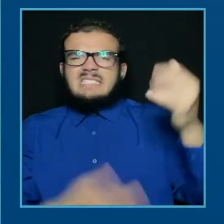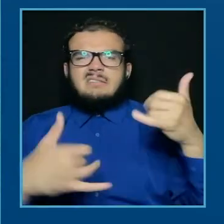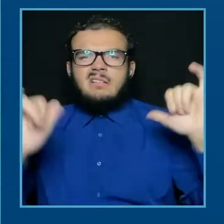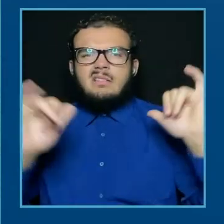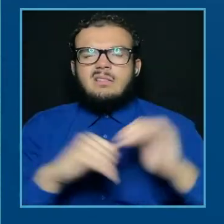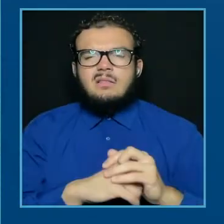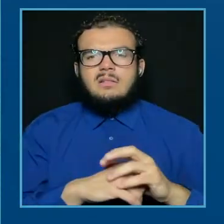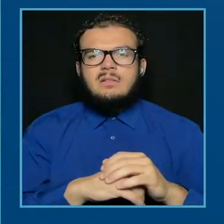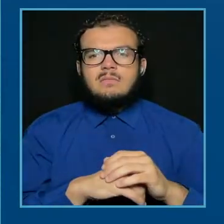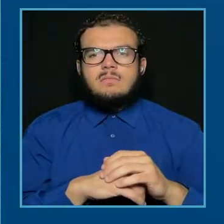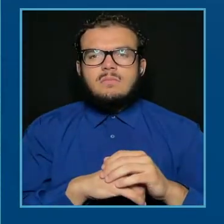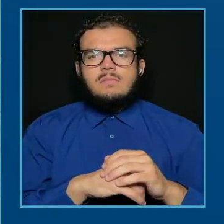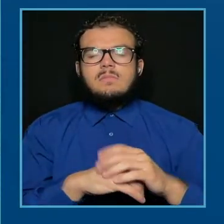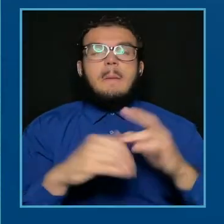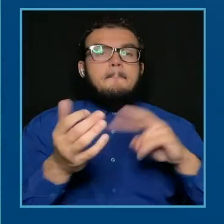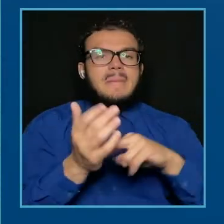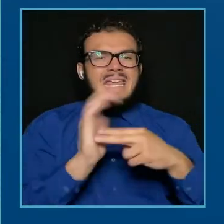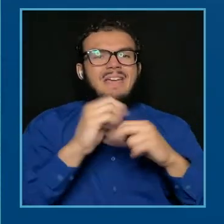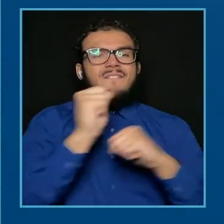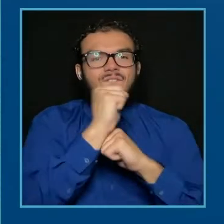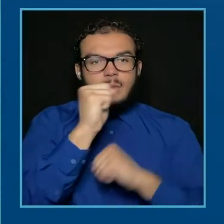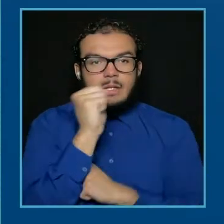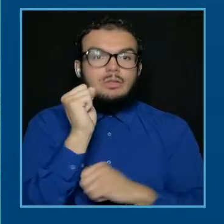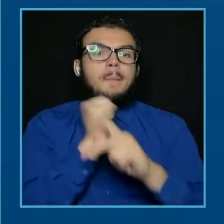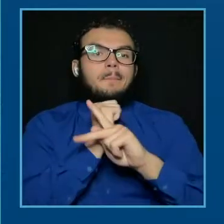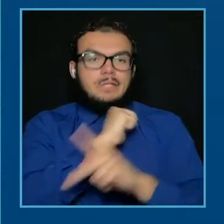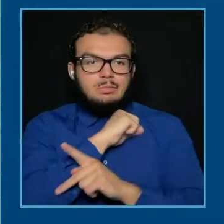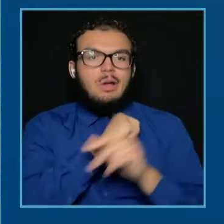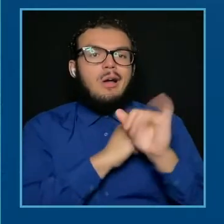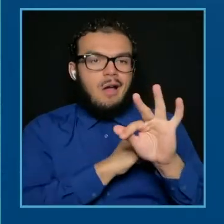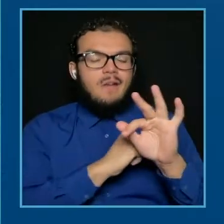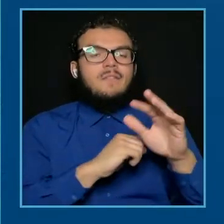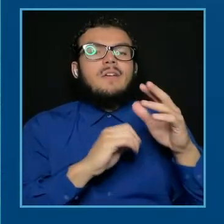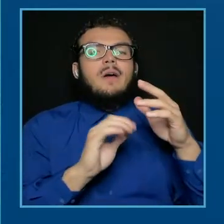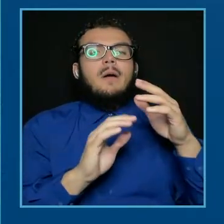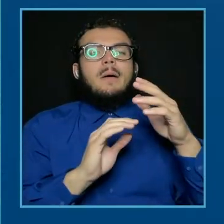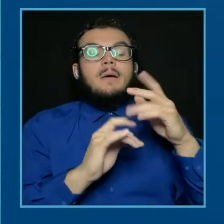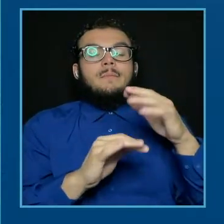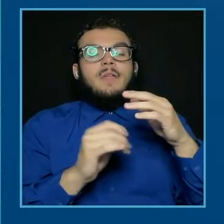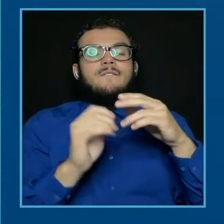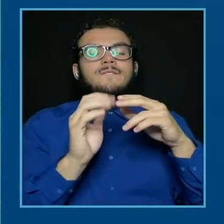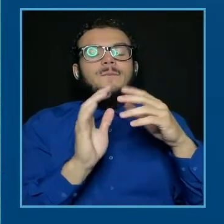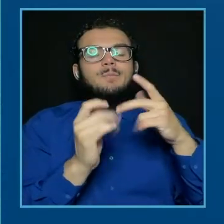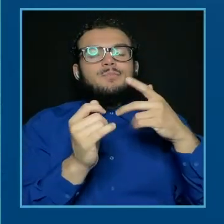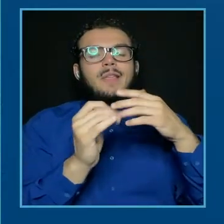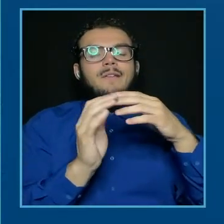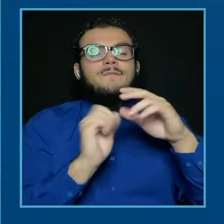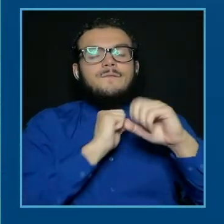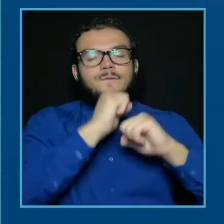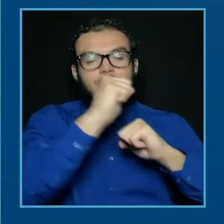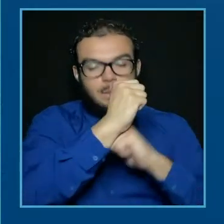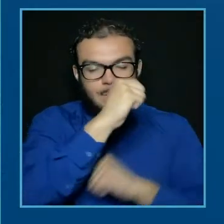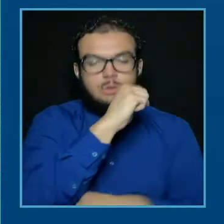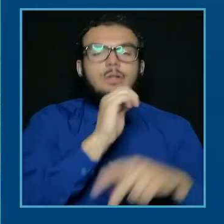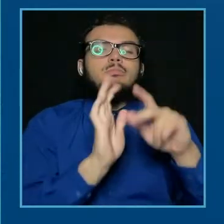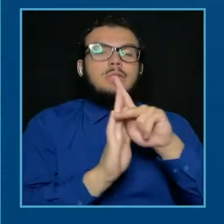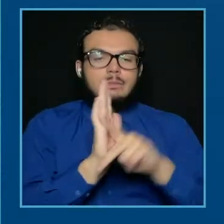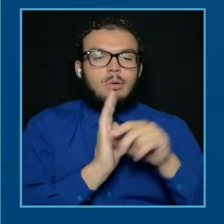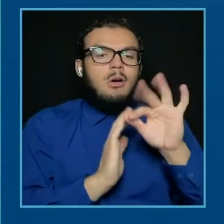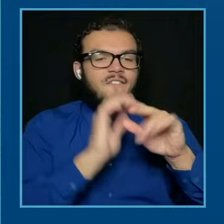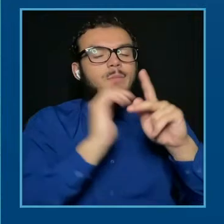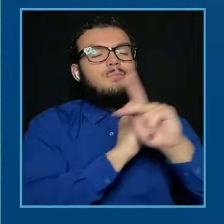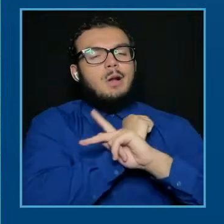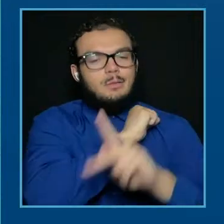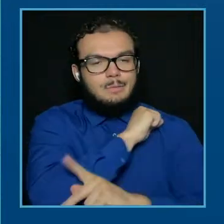the fundamental principles of parliamentary law that were breached here do create continuing breaches and allow this matter to be